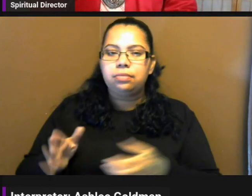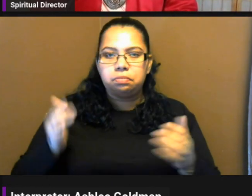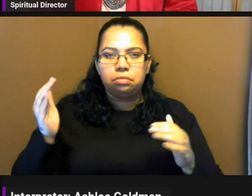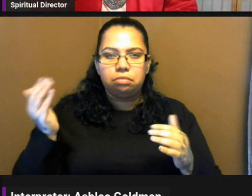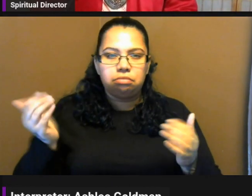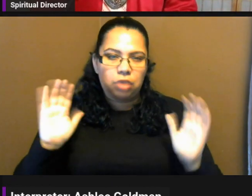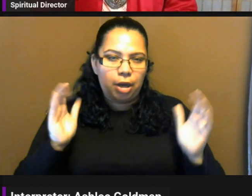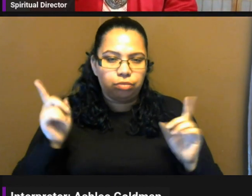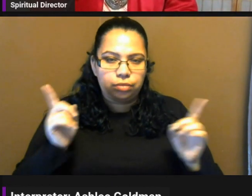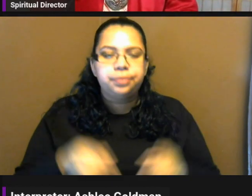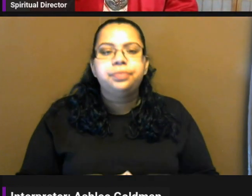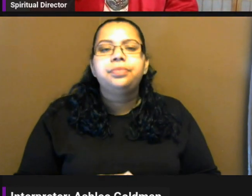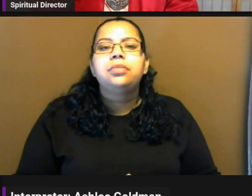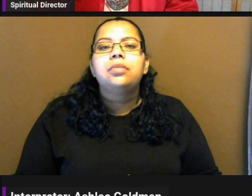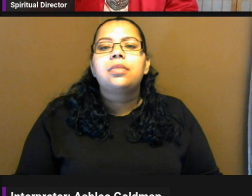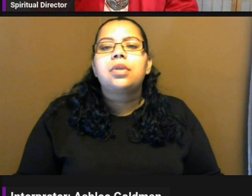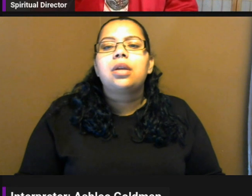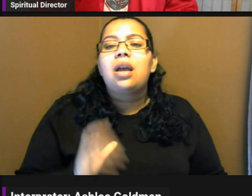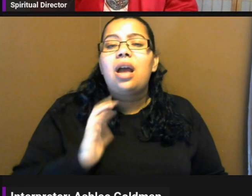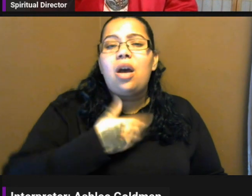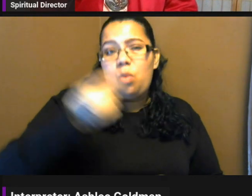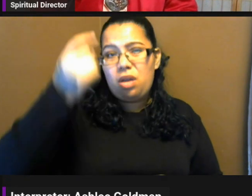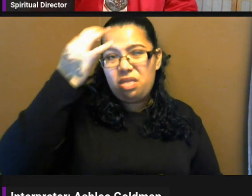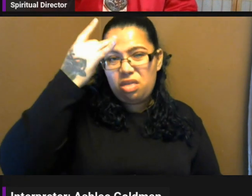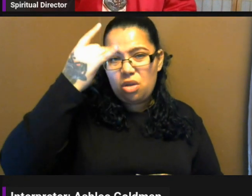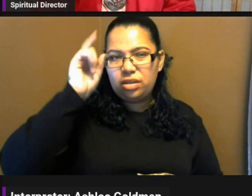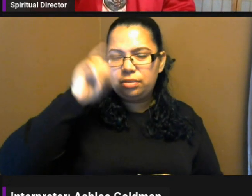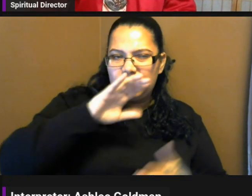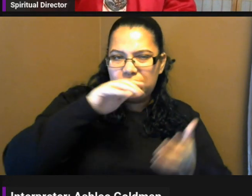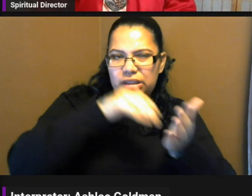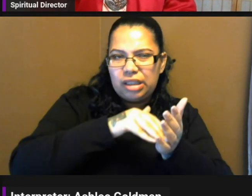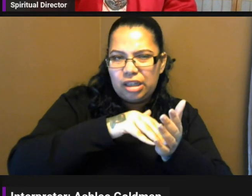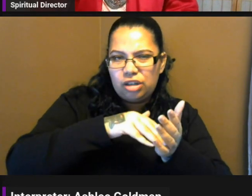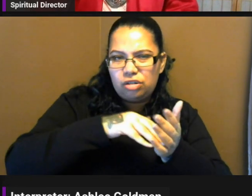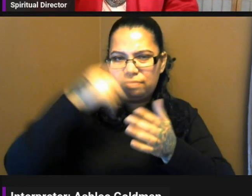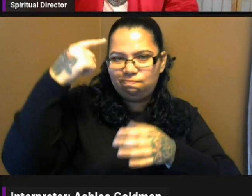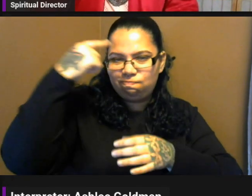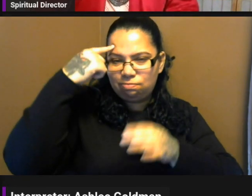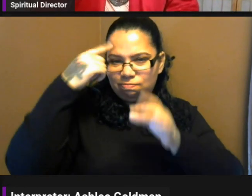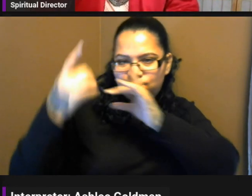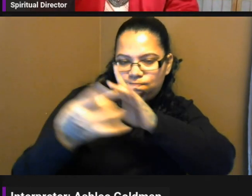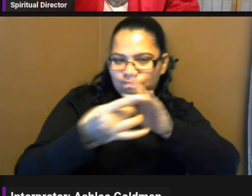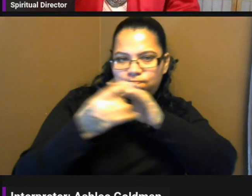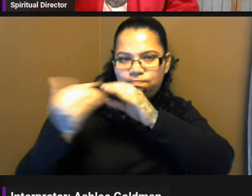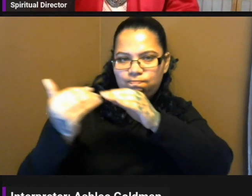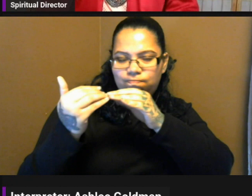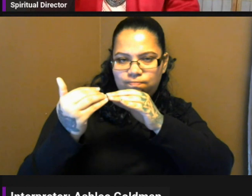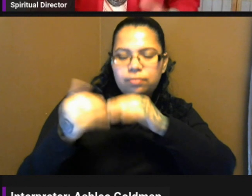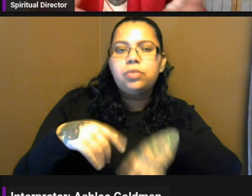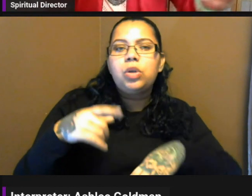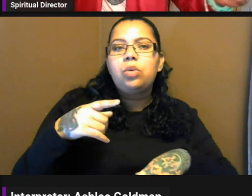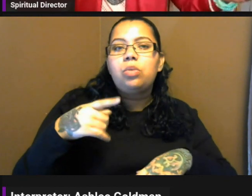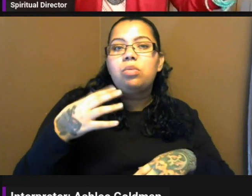Our thought must be centered in universal mind. We are convinced that under